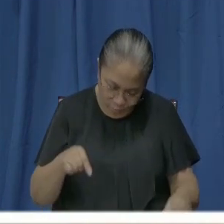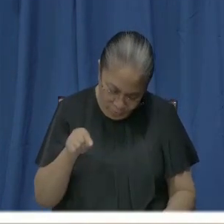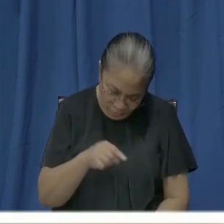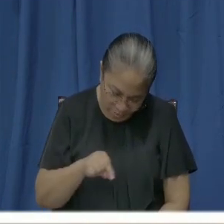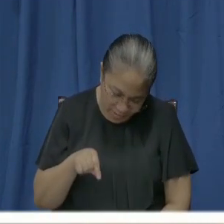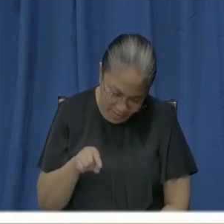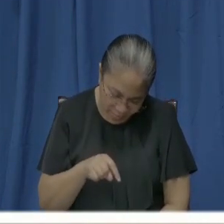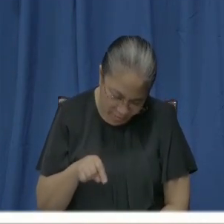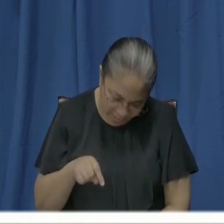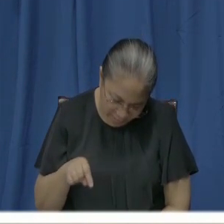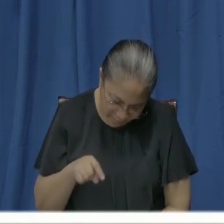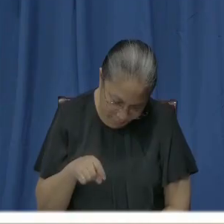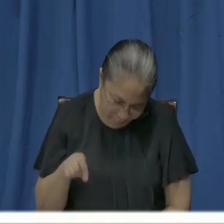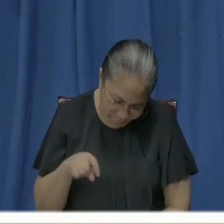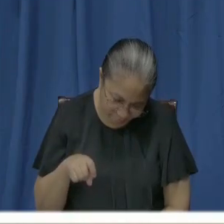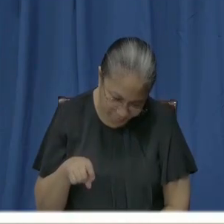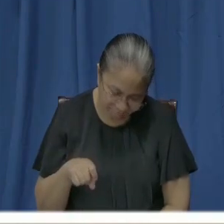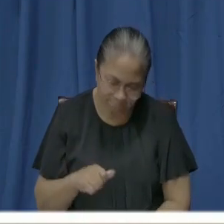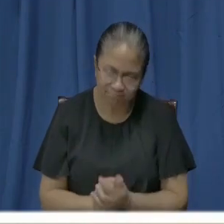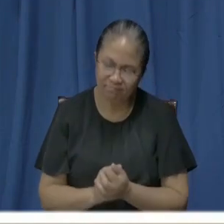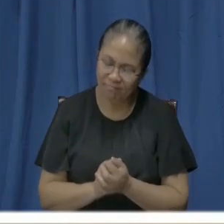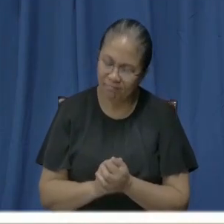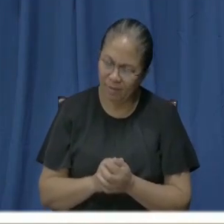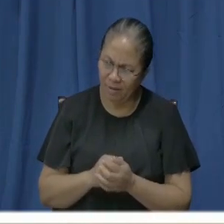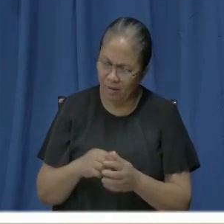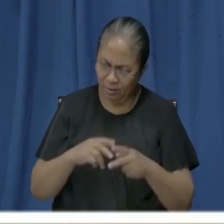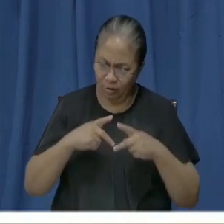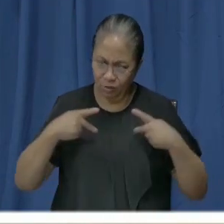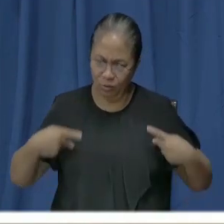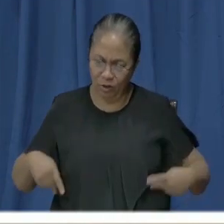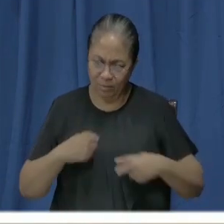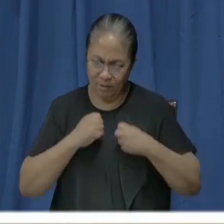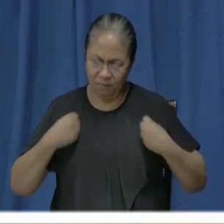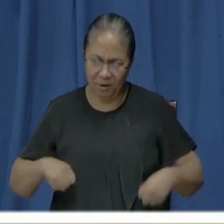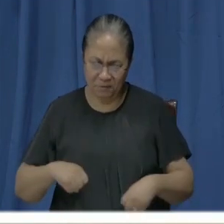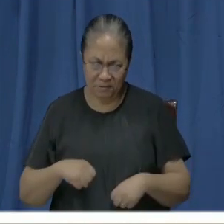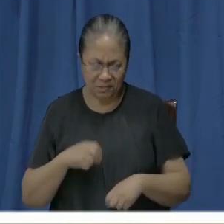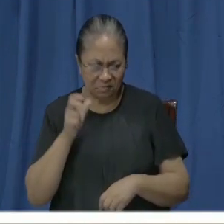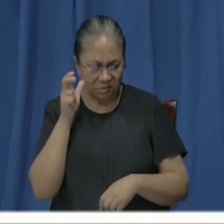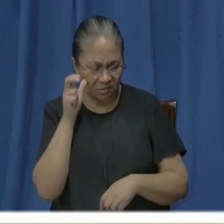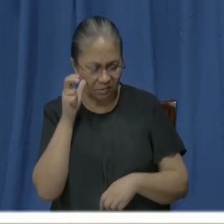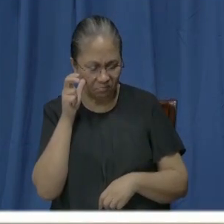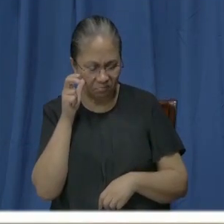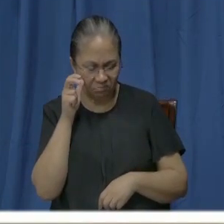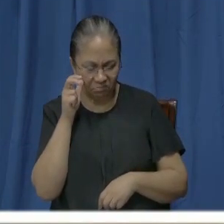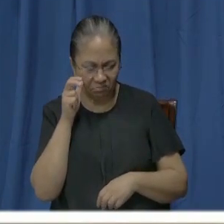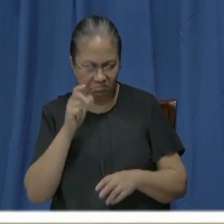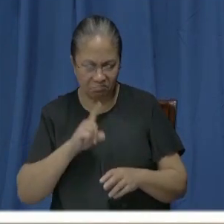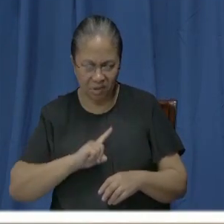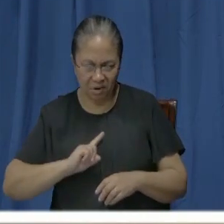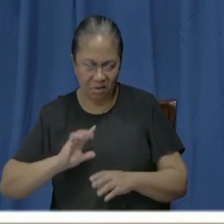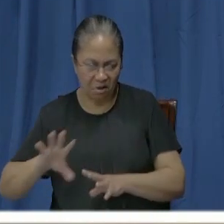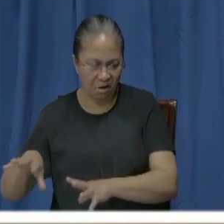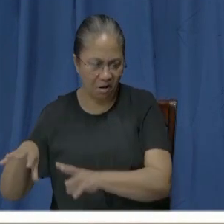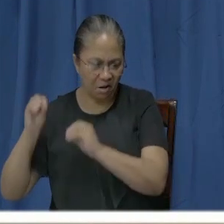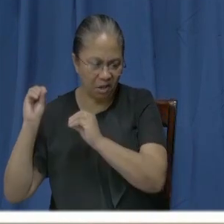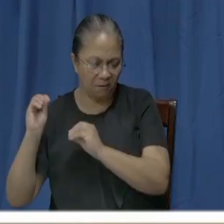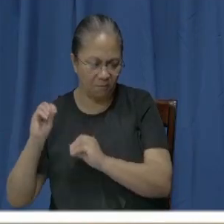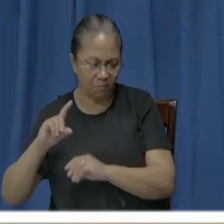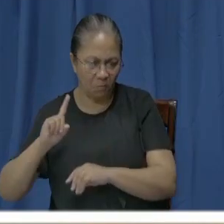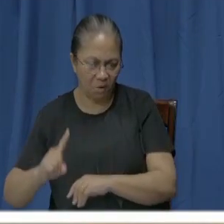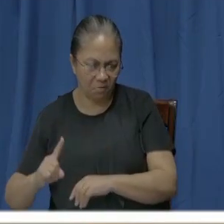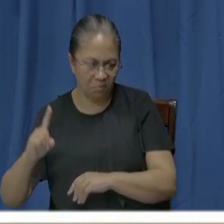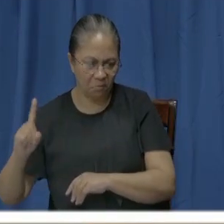again. And when they heard this, they went away one by one, beginning with